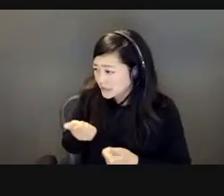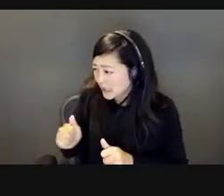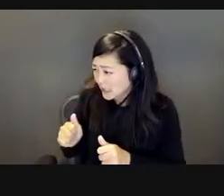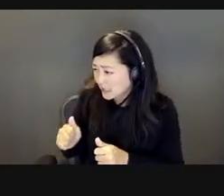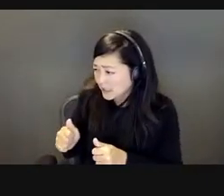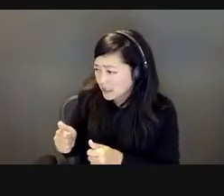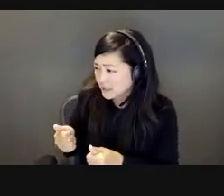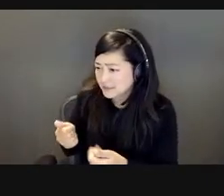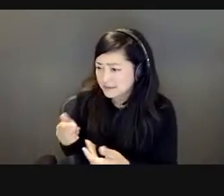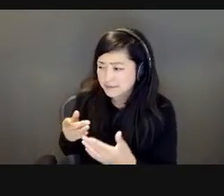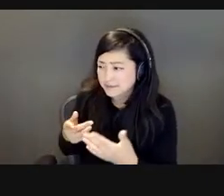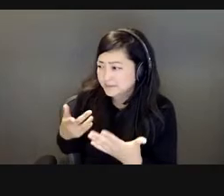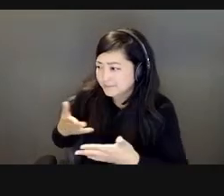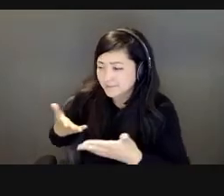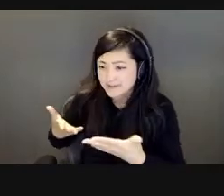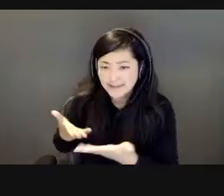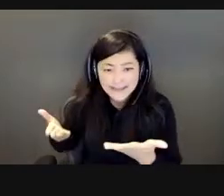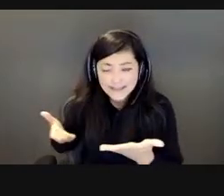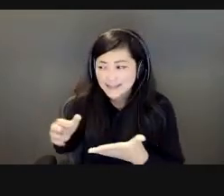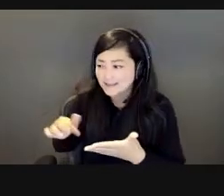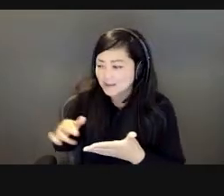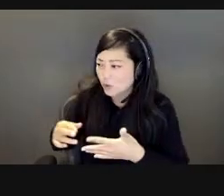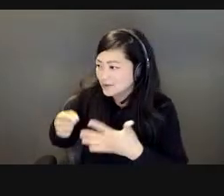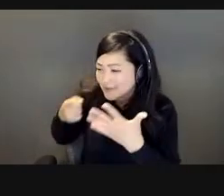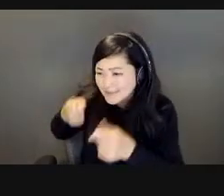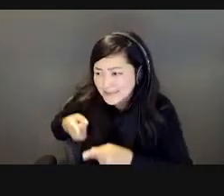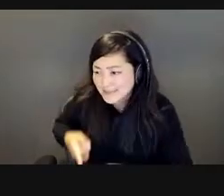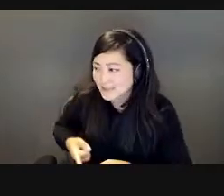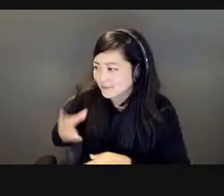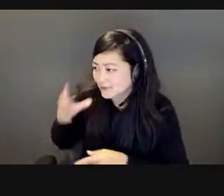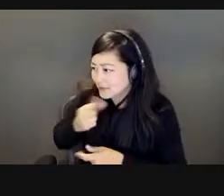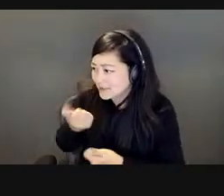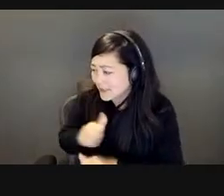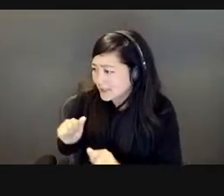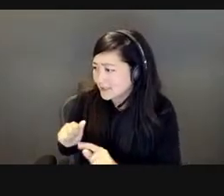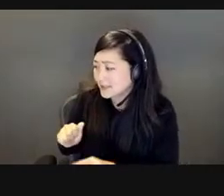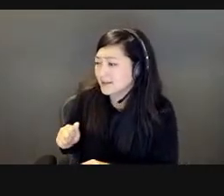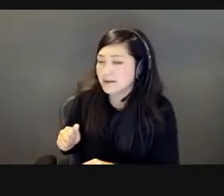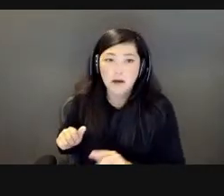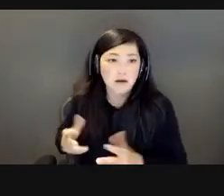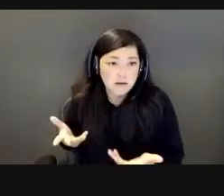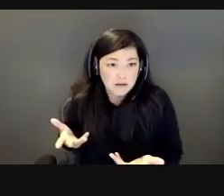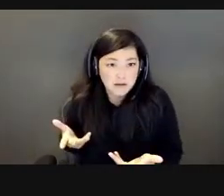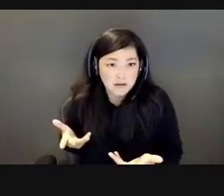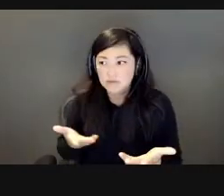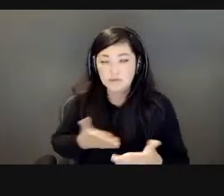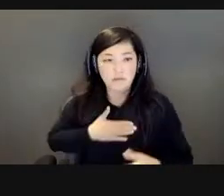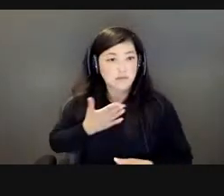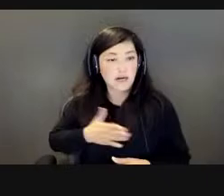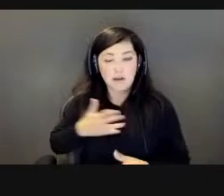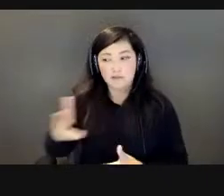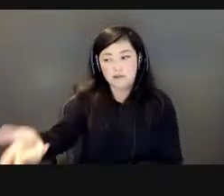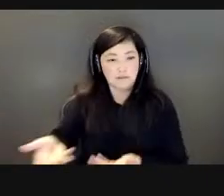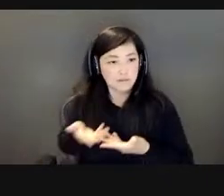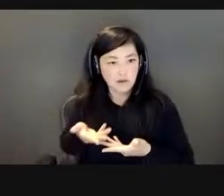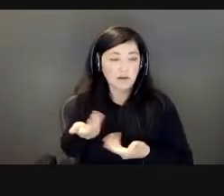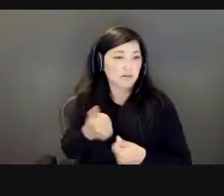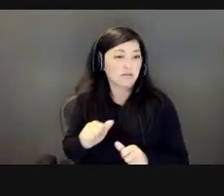great? Again, I've read the book Thank You for the Feedback enough times now to know that we'll be very thankful for the